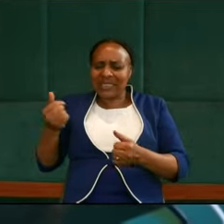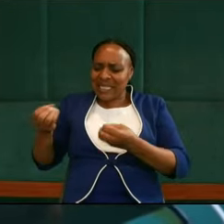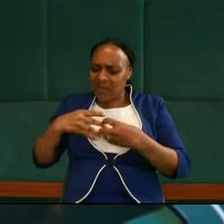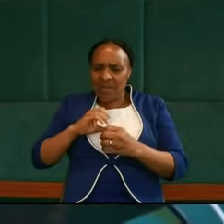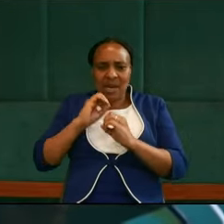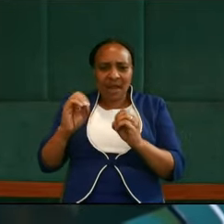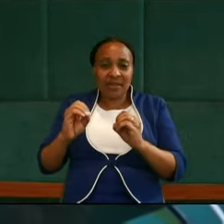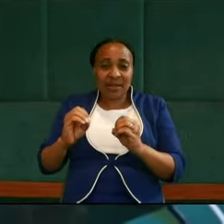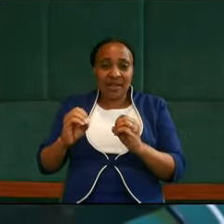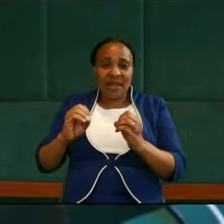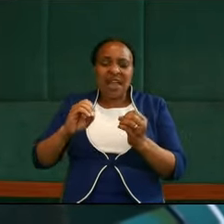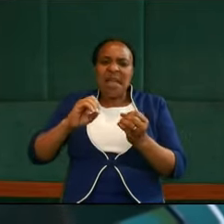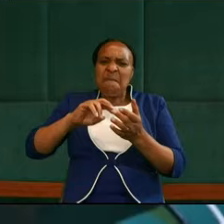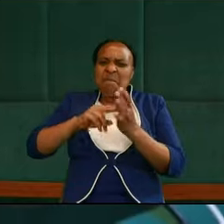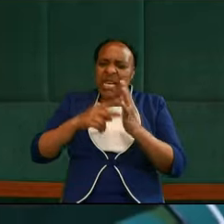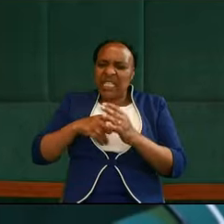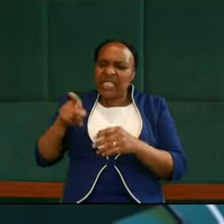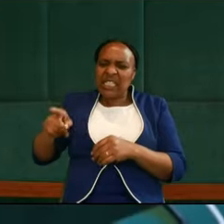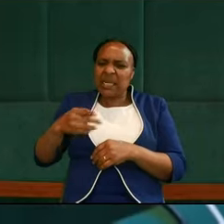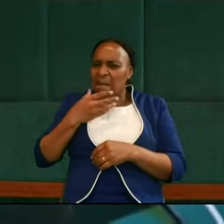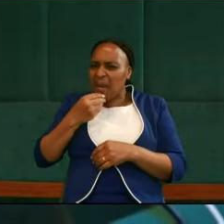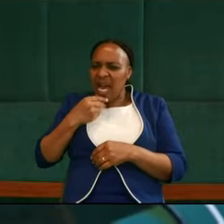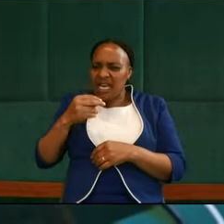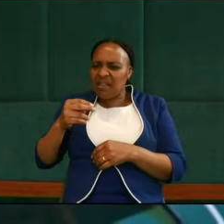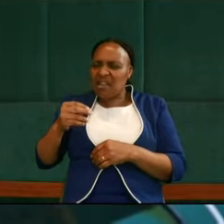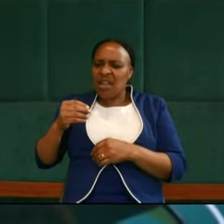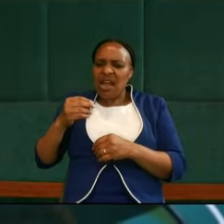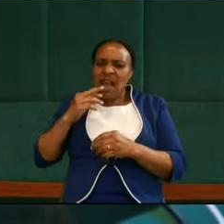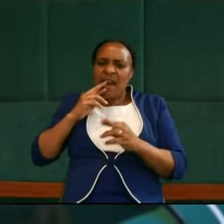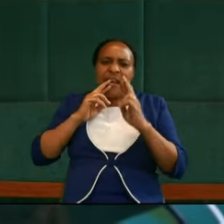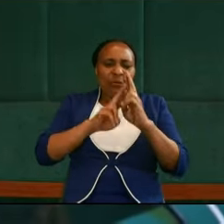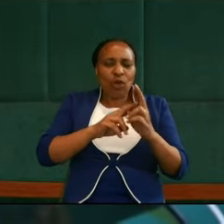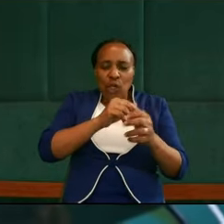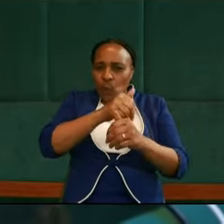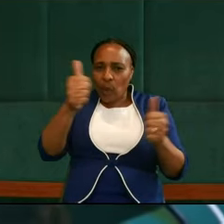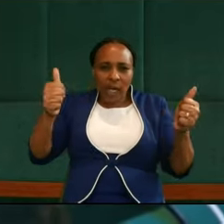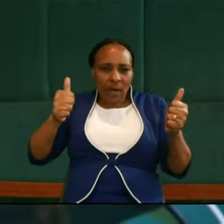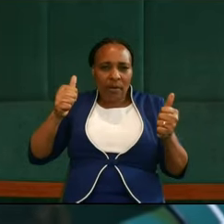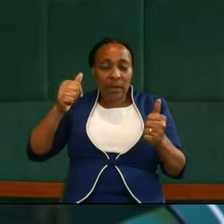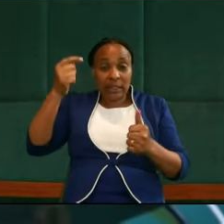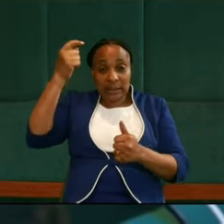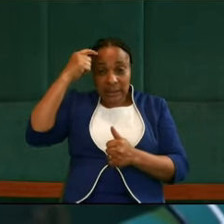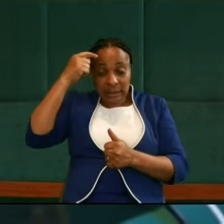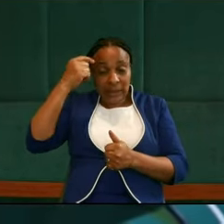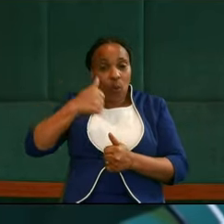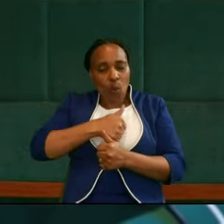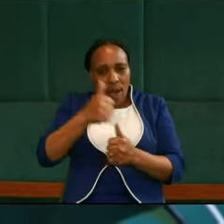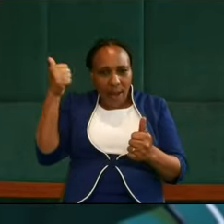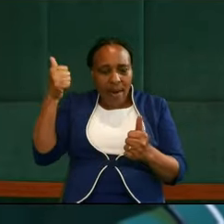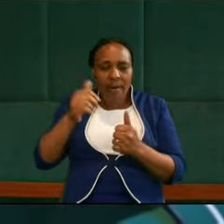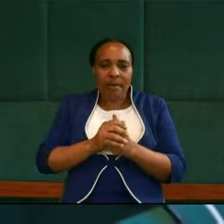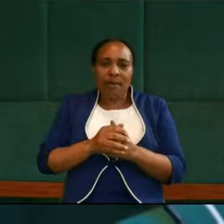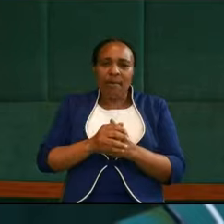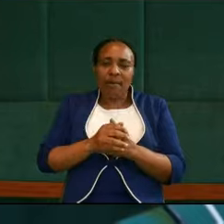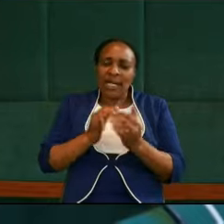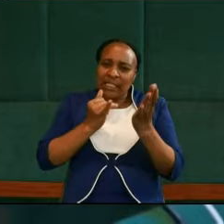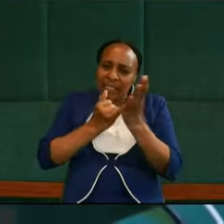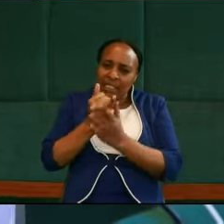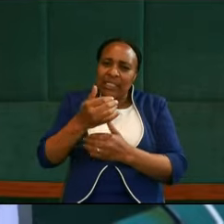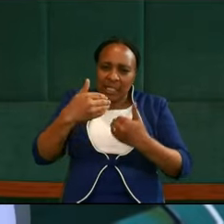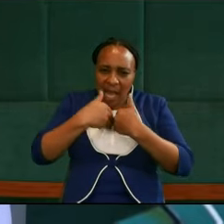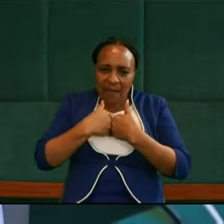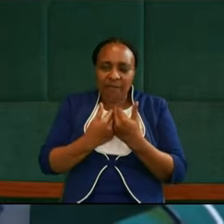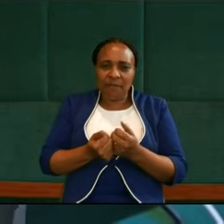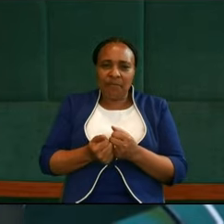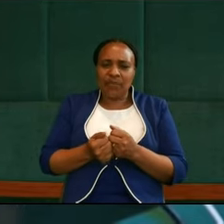Naboth was not ambiguous in his response. He demonstrated his stance. Ahab left out